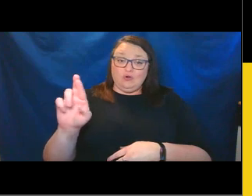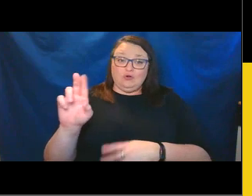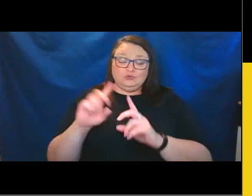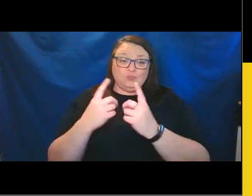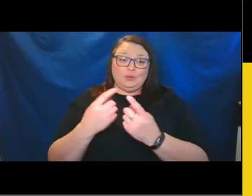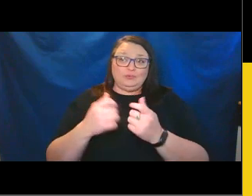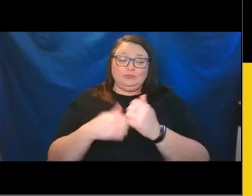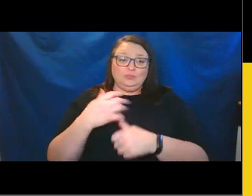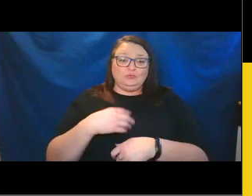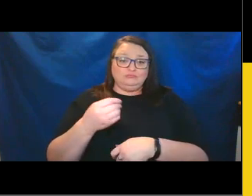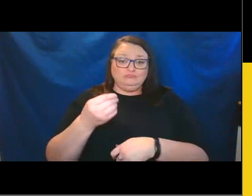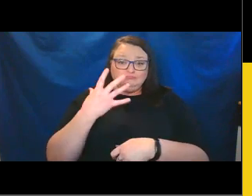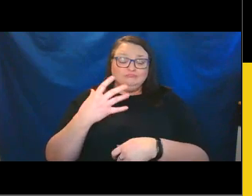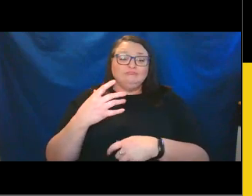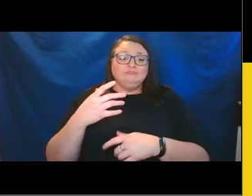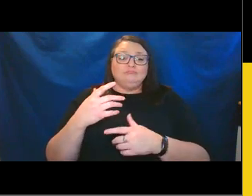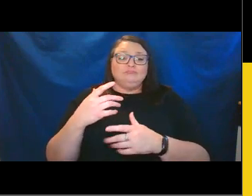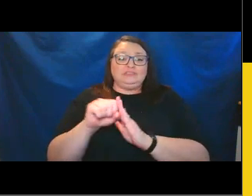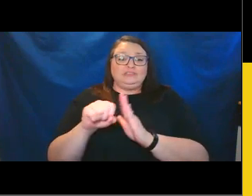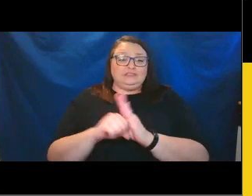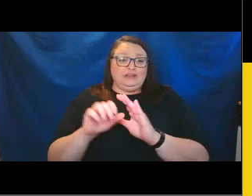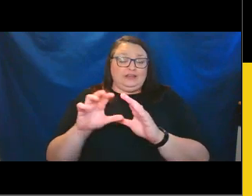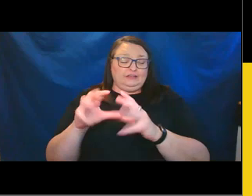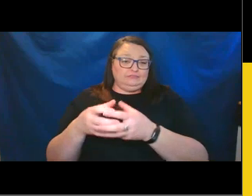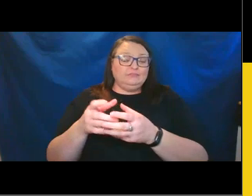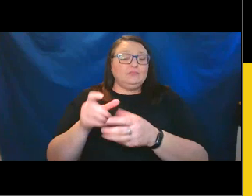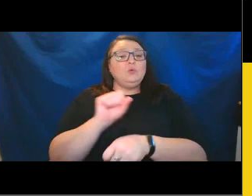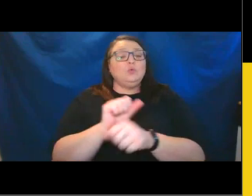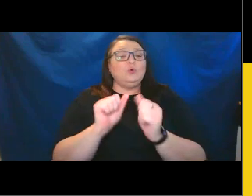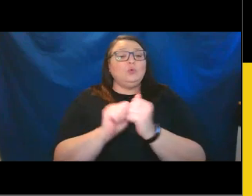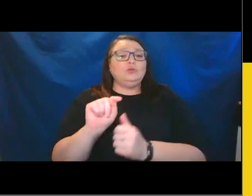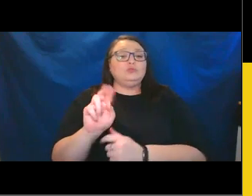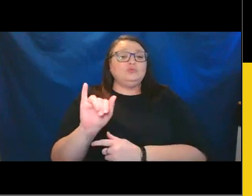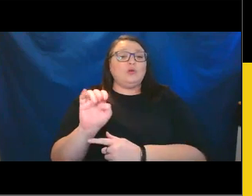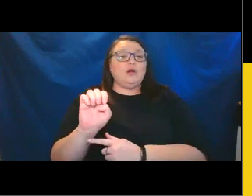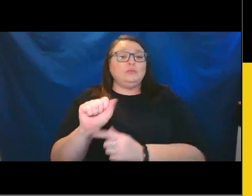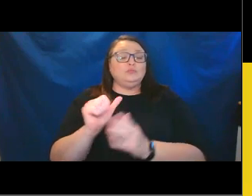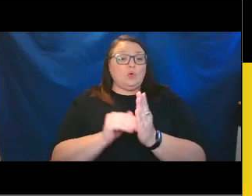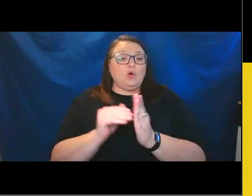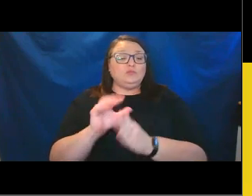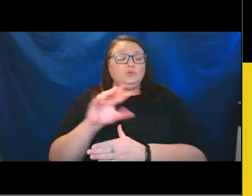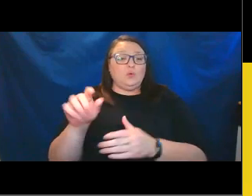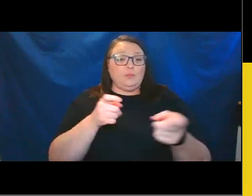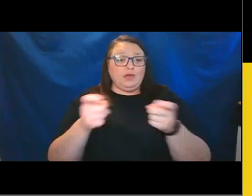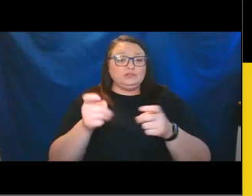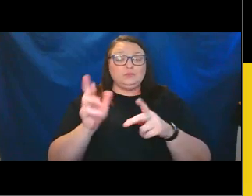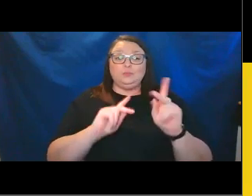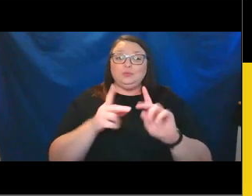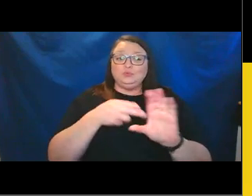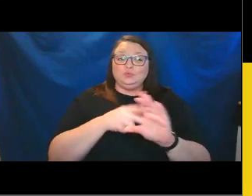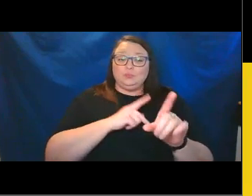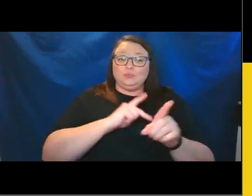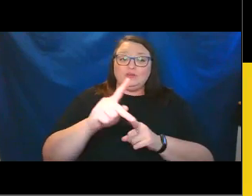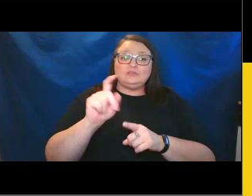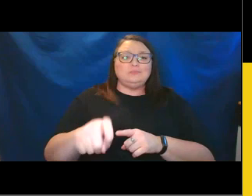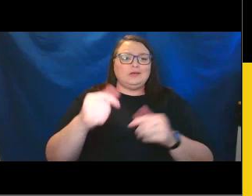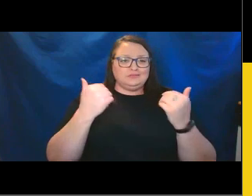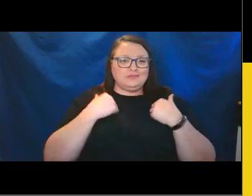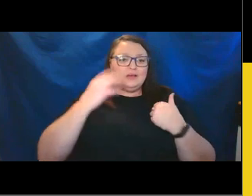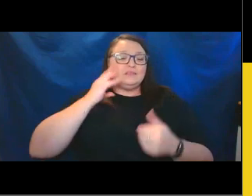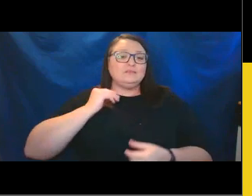entity, and they work with tribes all the time in a co-management framework. And so people going into this profession need to have